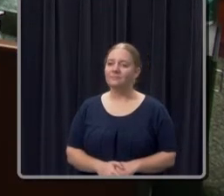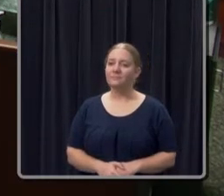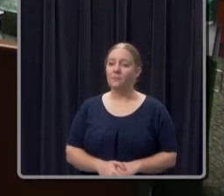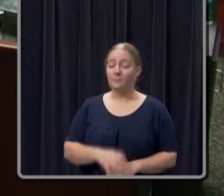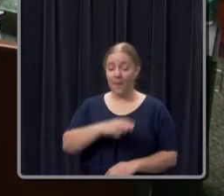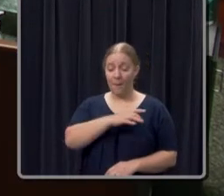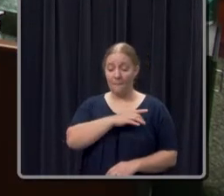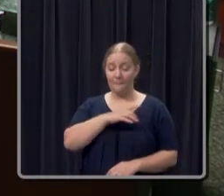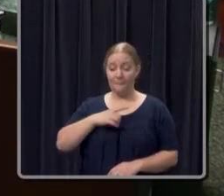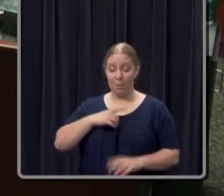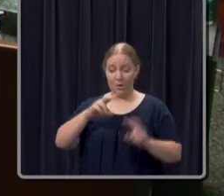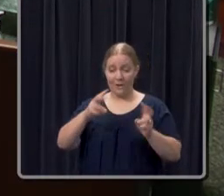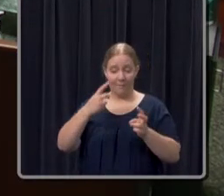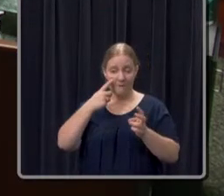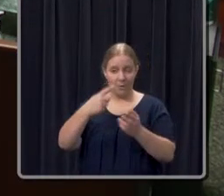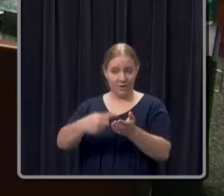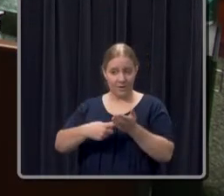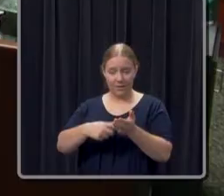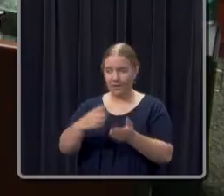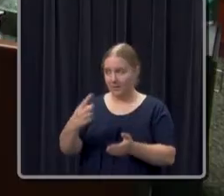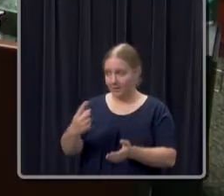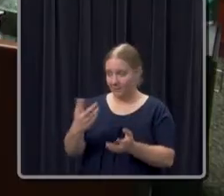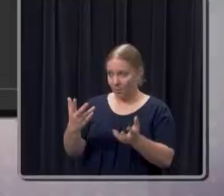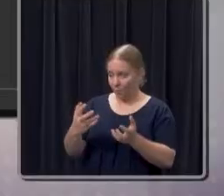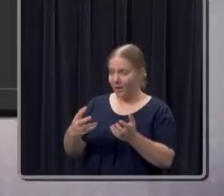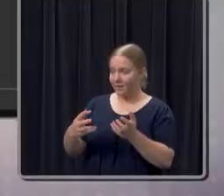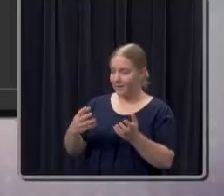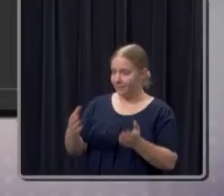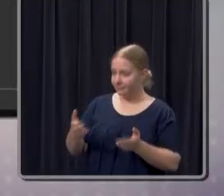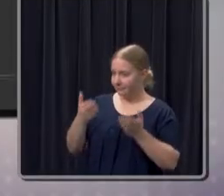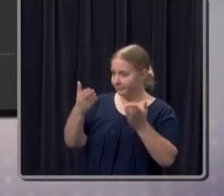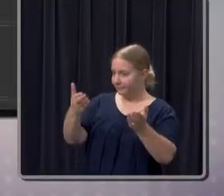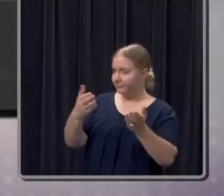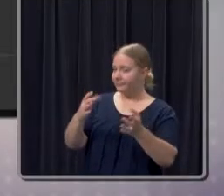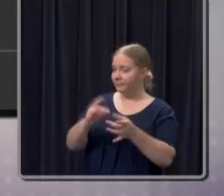Board topics for discussion. Does anyone have anything that they'd like to bring forth?